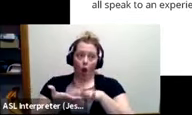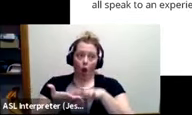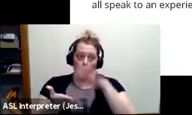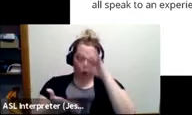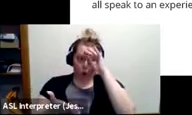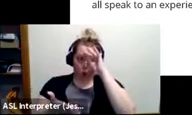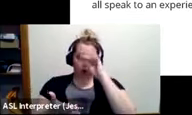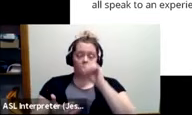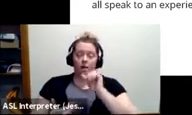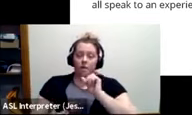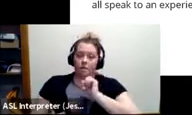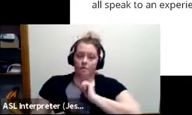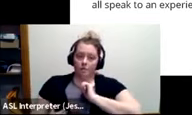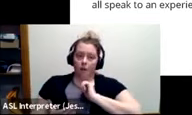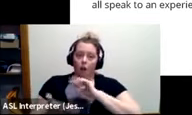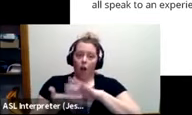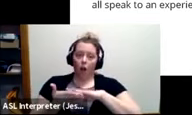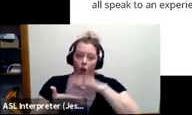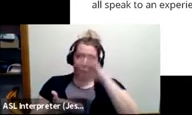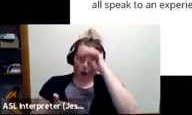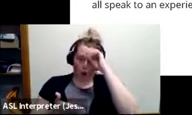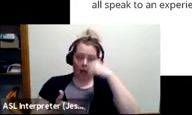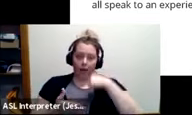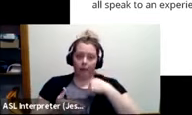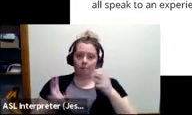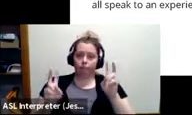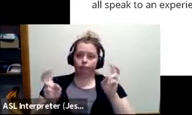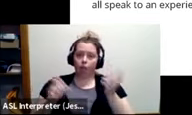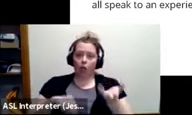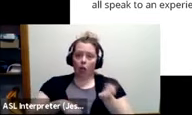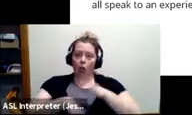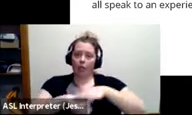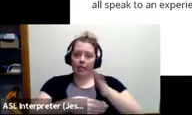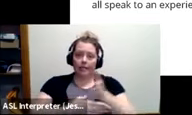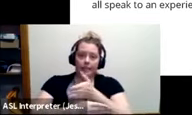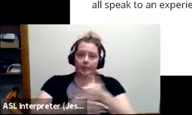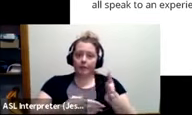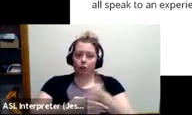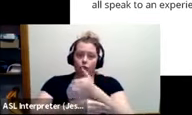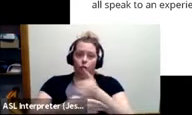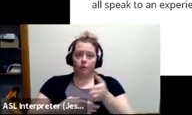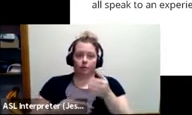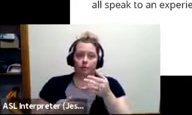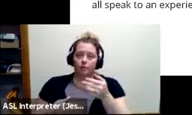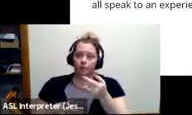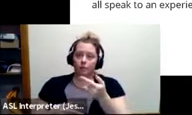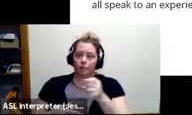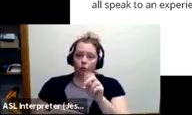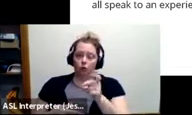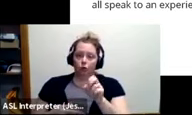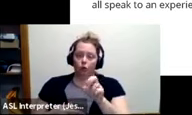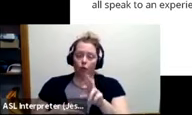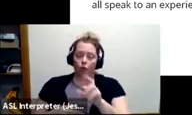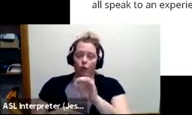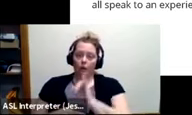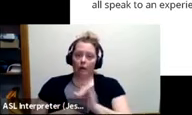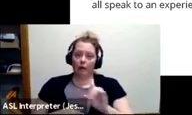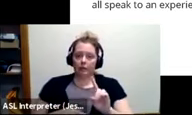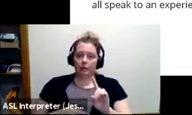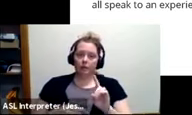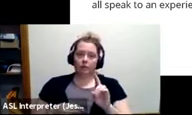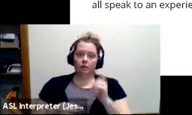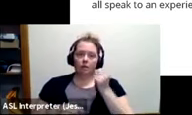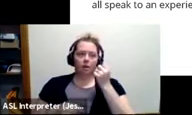this spectrum of in this gender identity, to understand that I do not